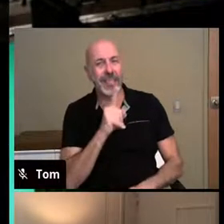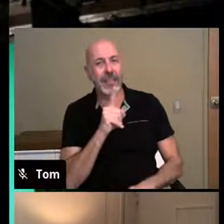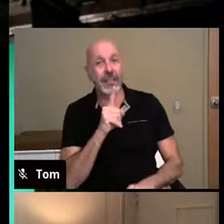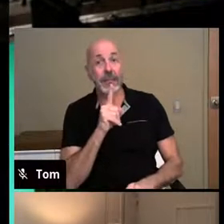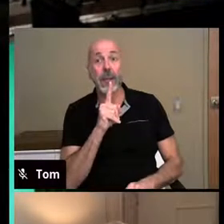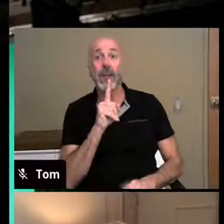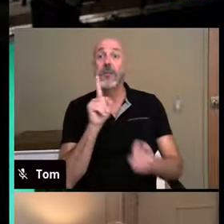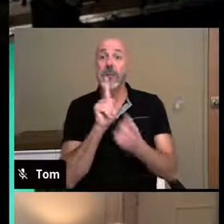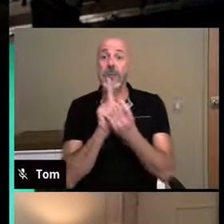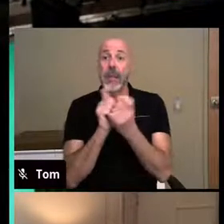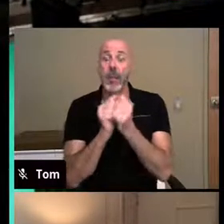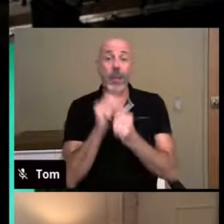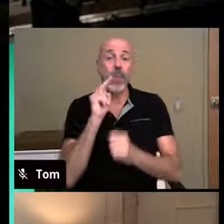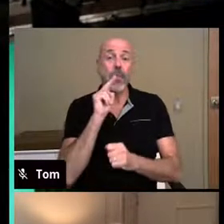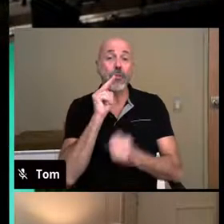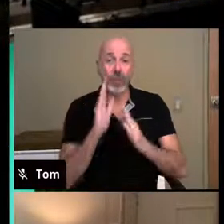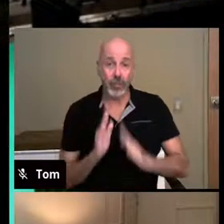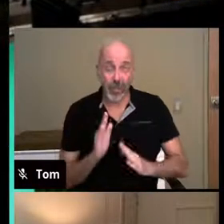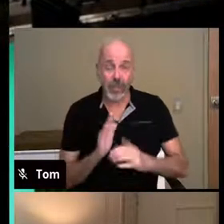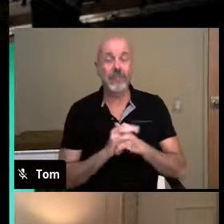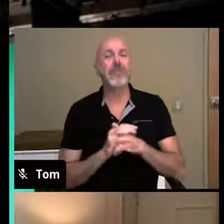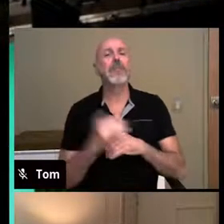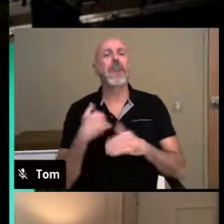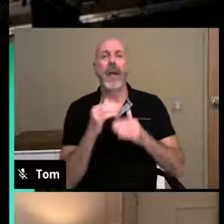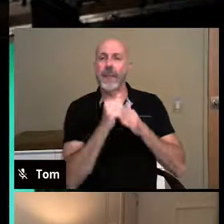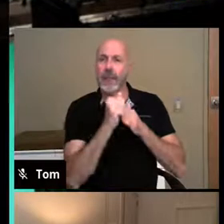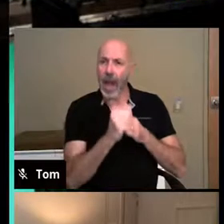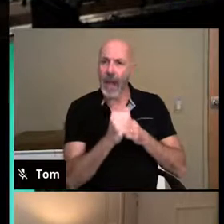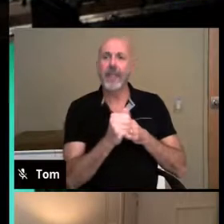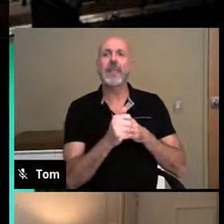her education and guidance, to have